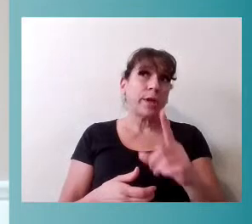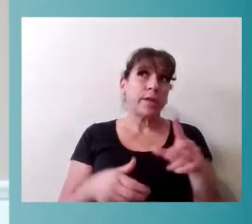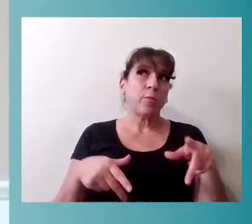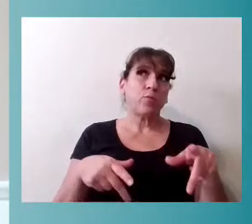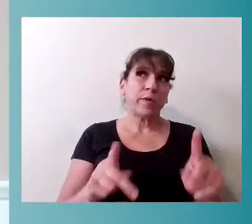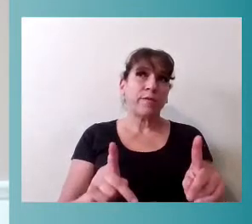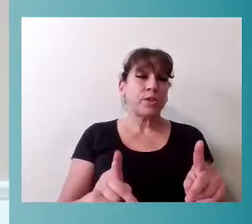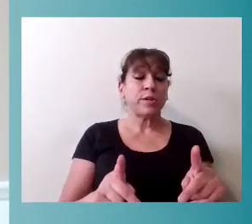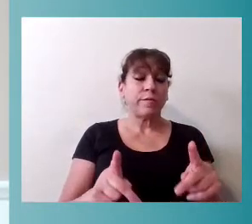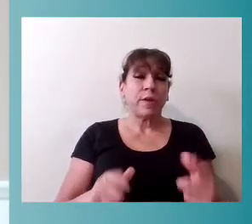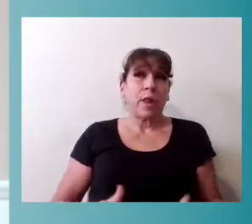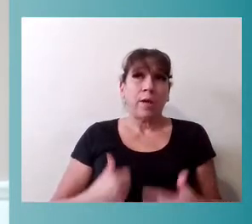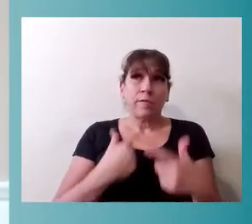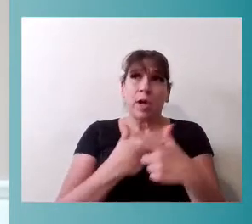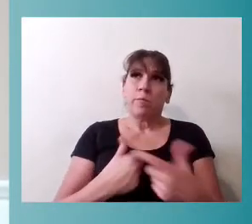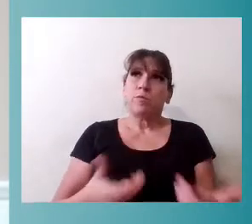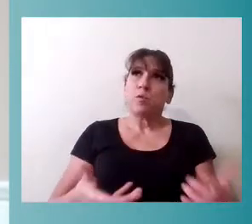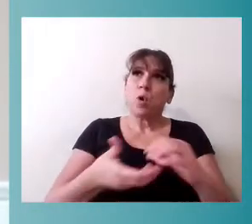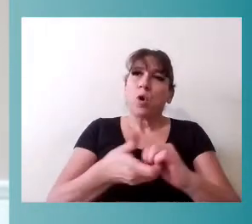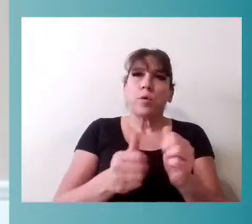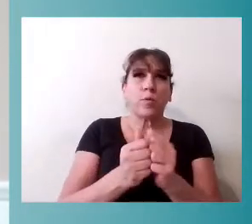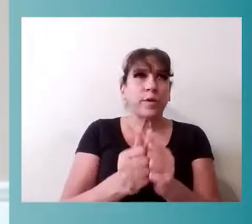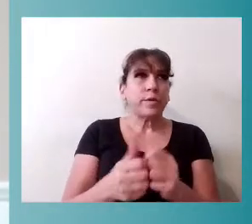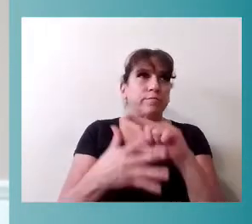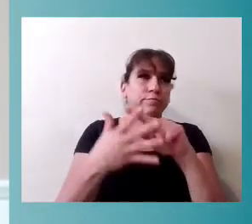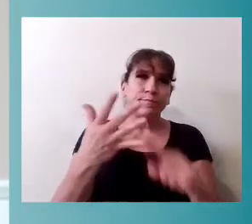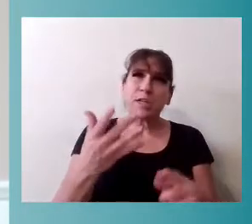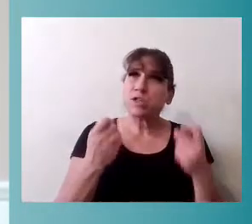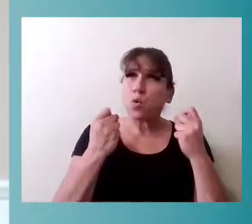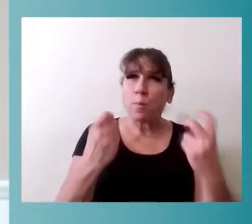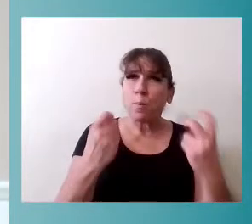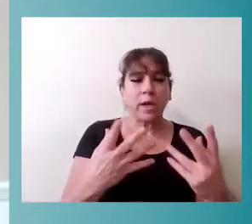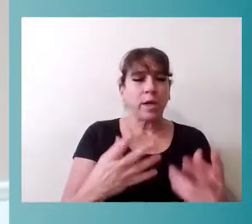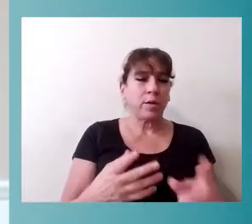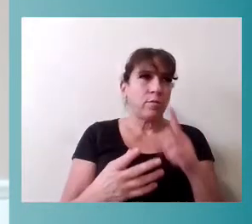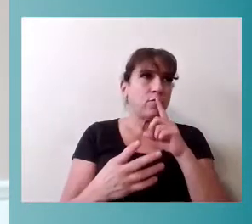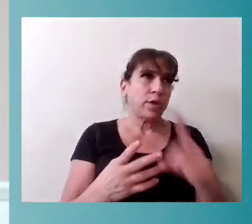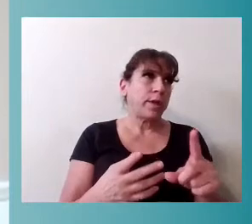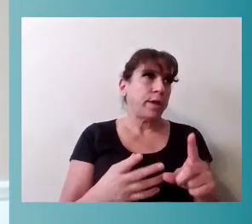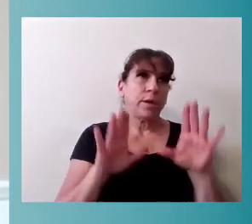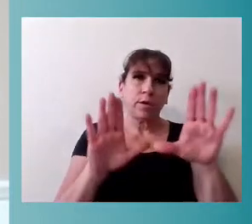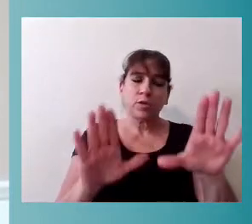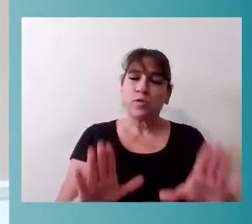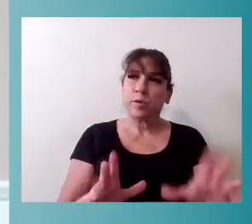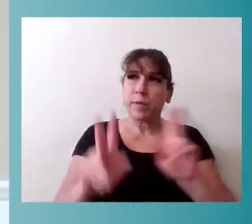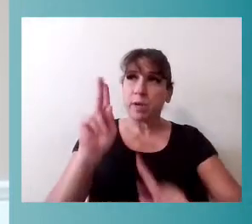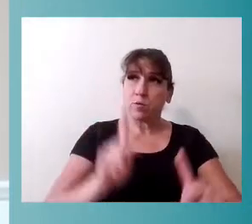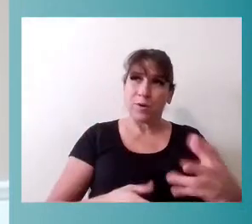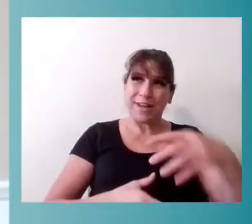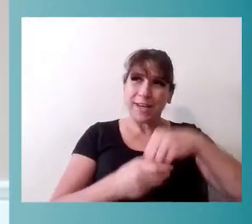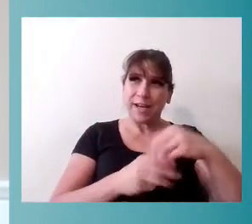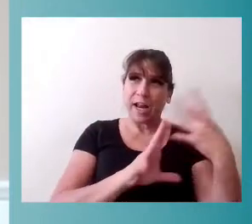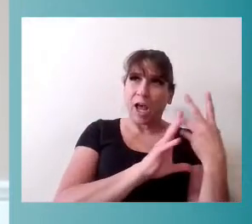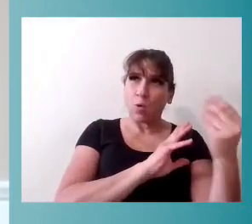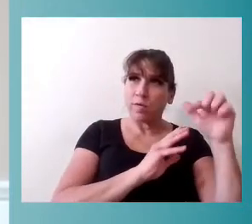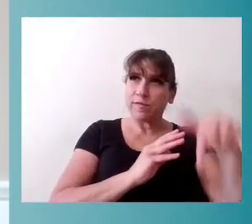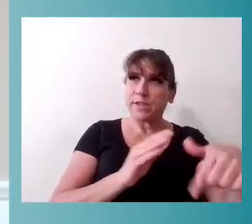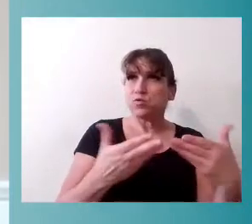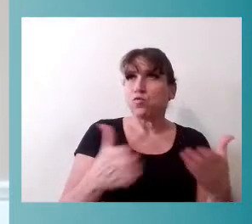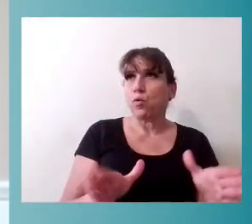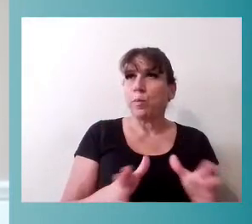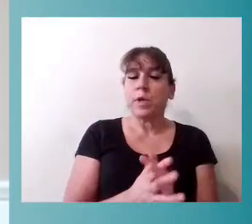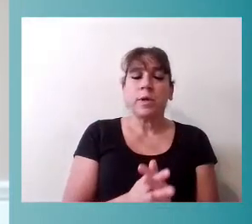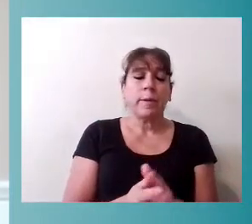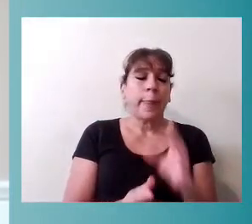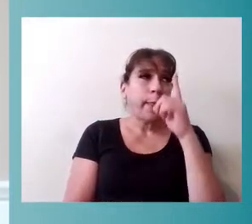a lifetime to partner with so many extraordinary people in and beyond this room.